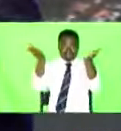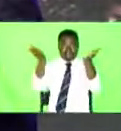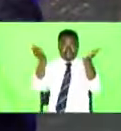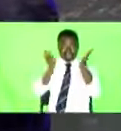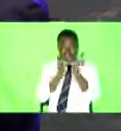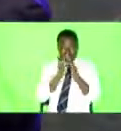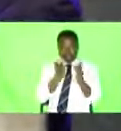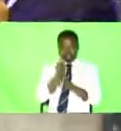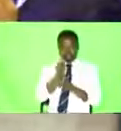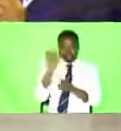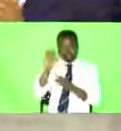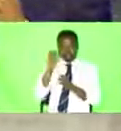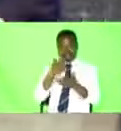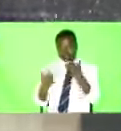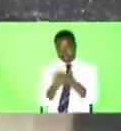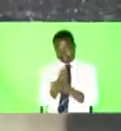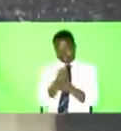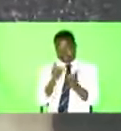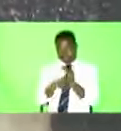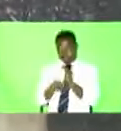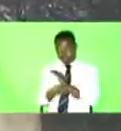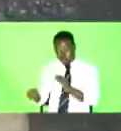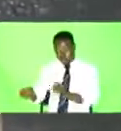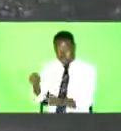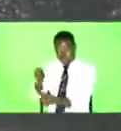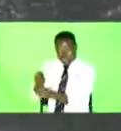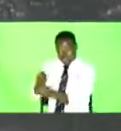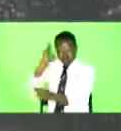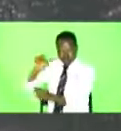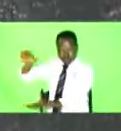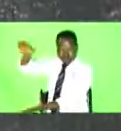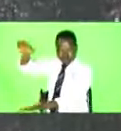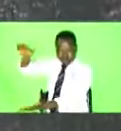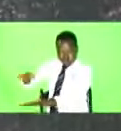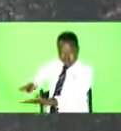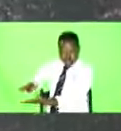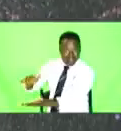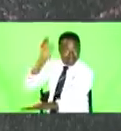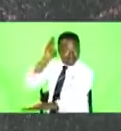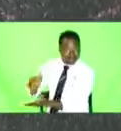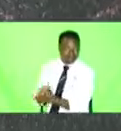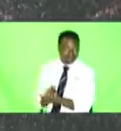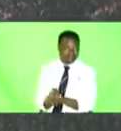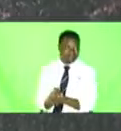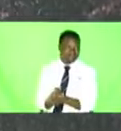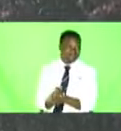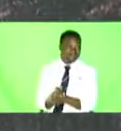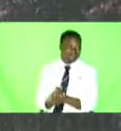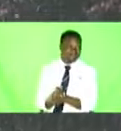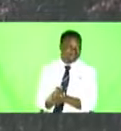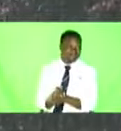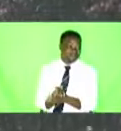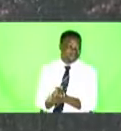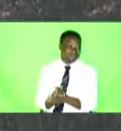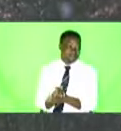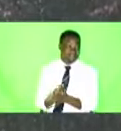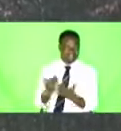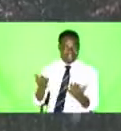gospel, and hell will be depopulated. Now, this